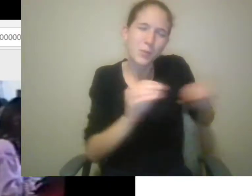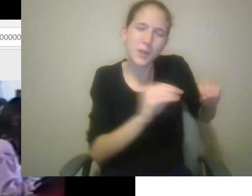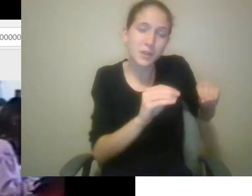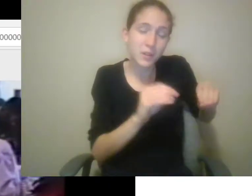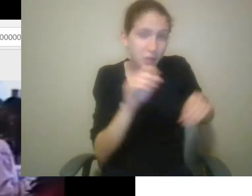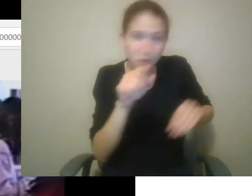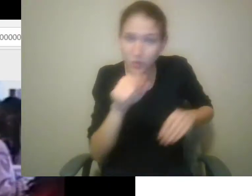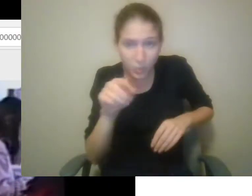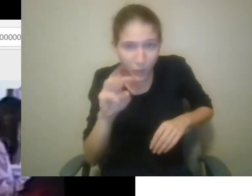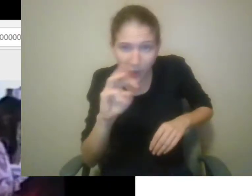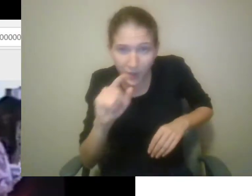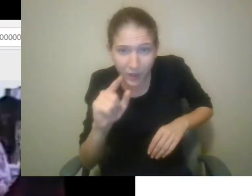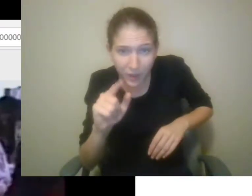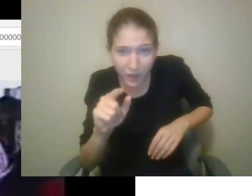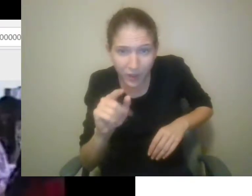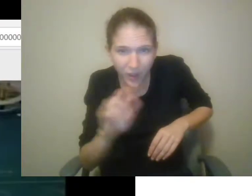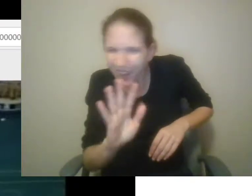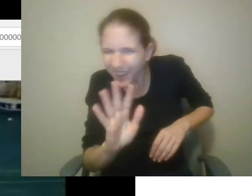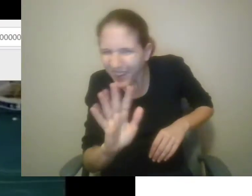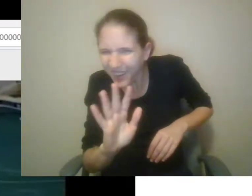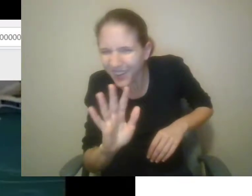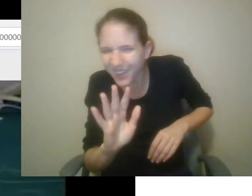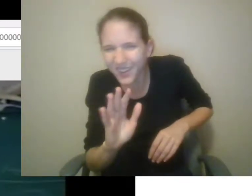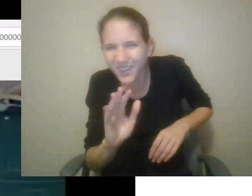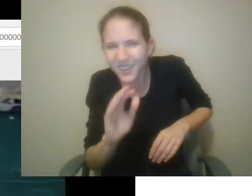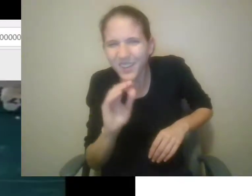Not yet. We're going to do those in a minute.